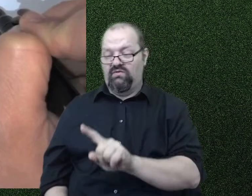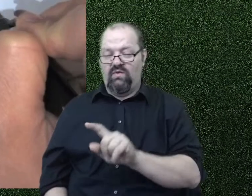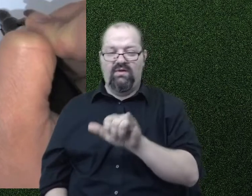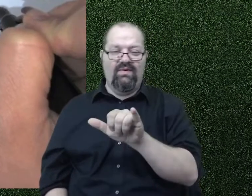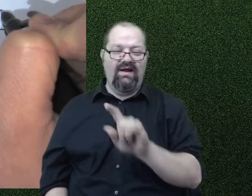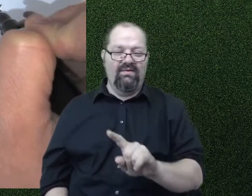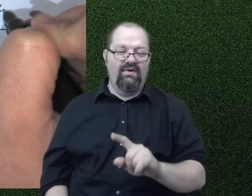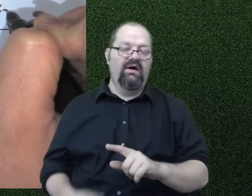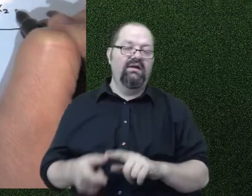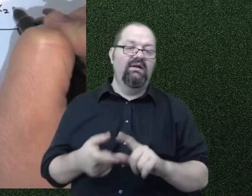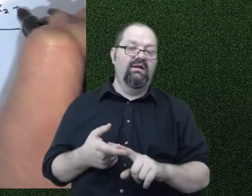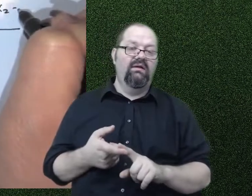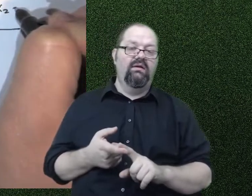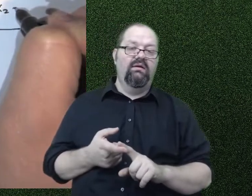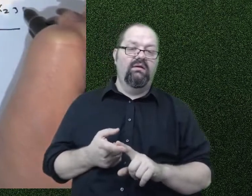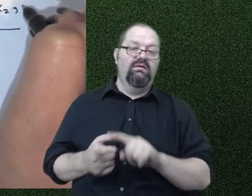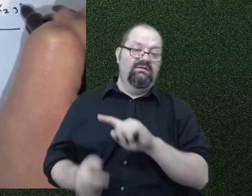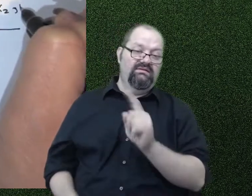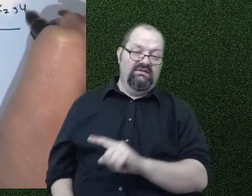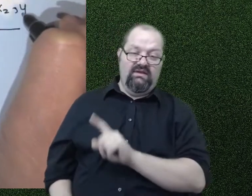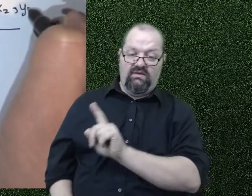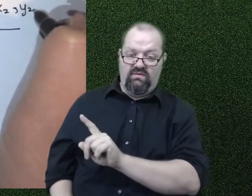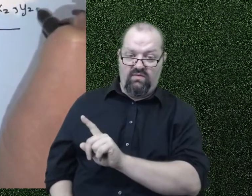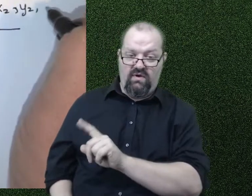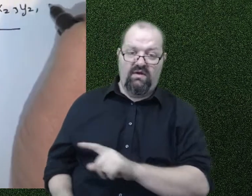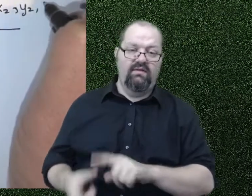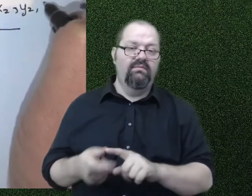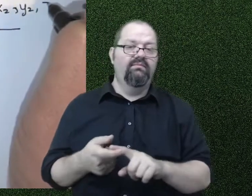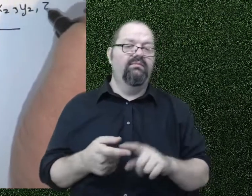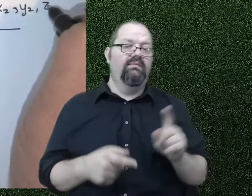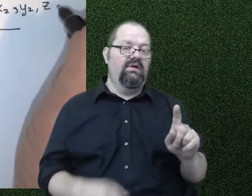and x2, y2, and z2,